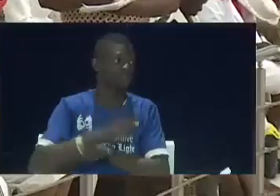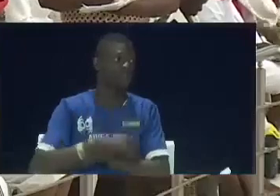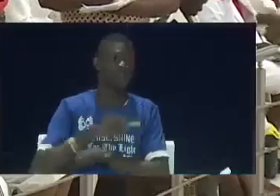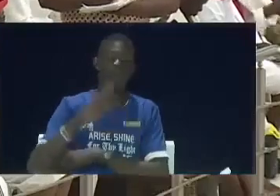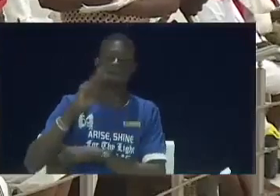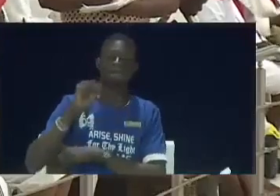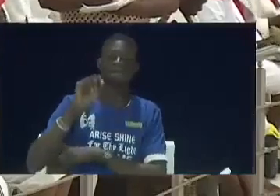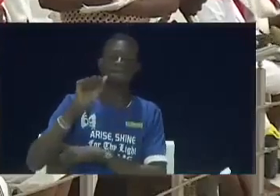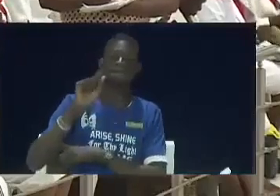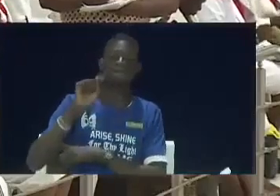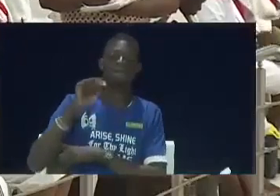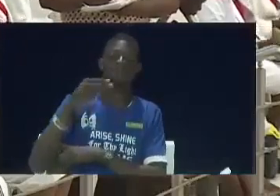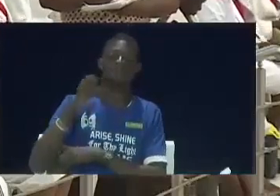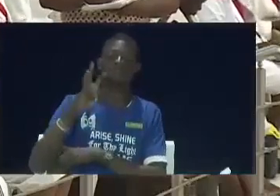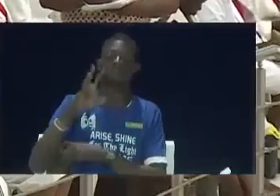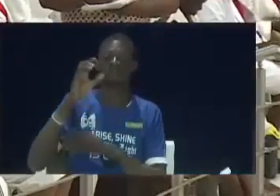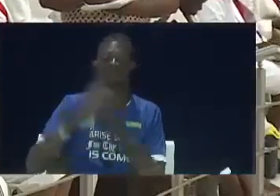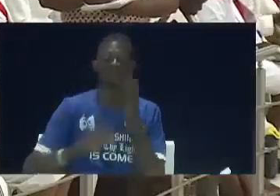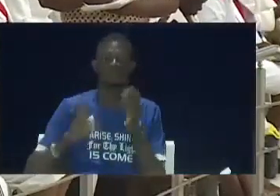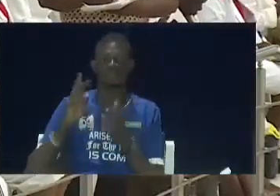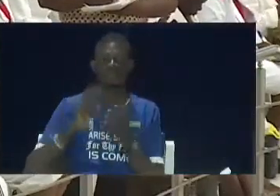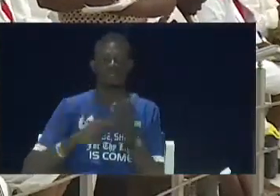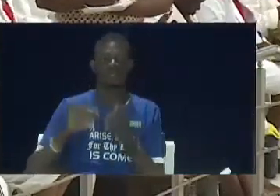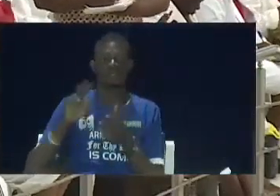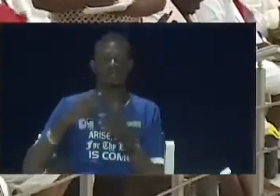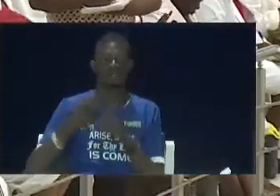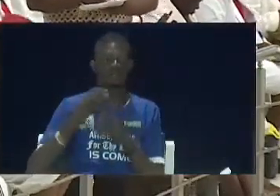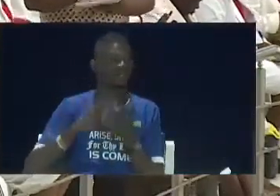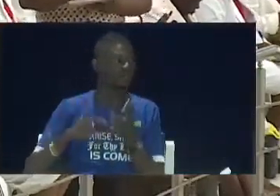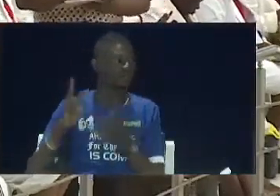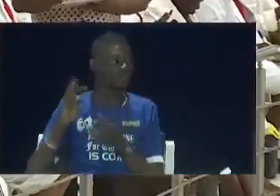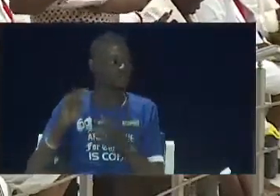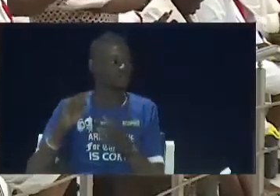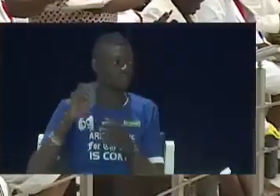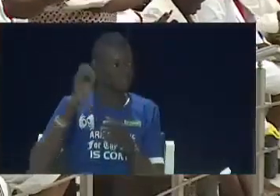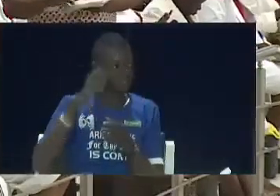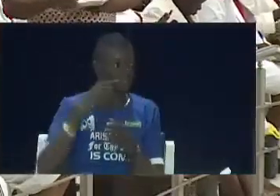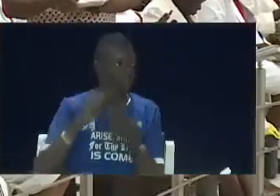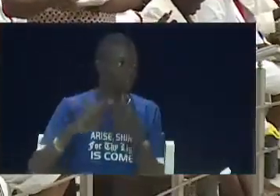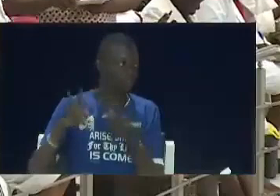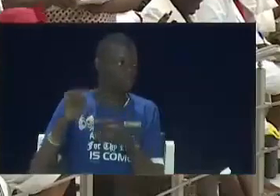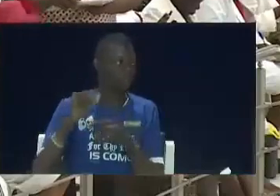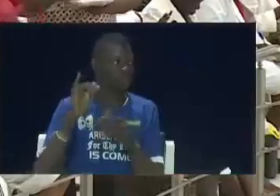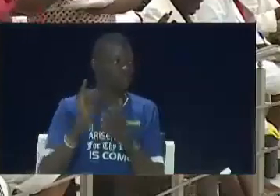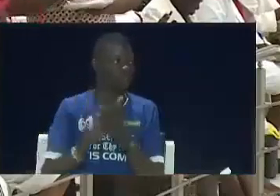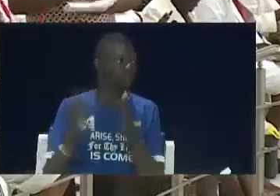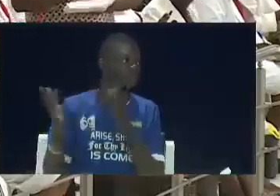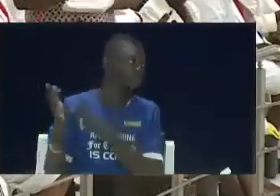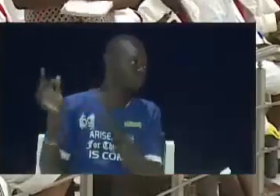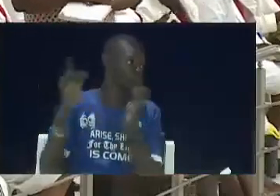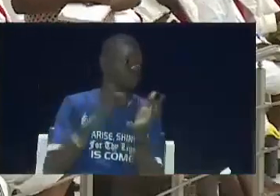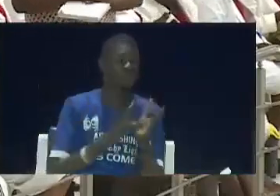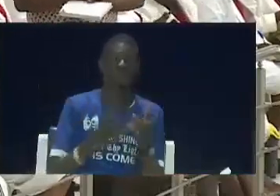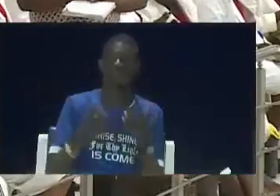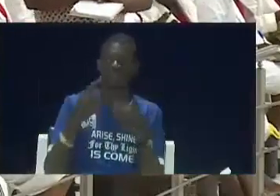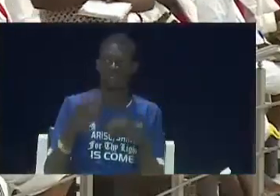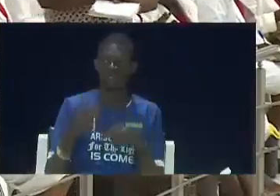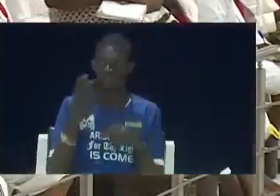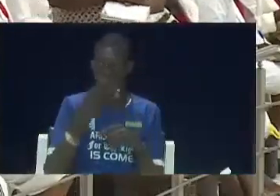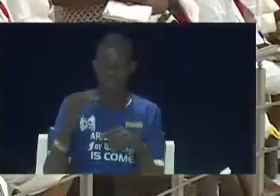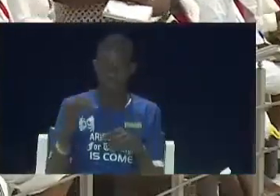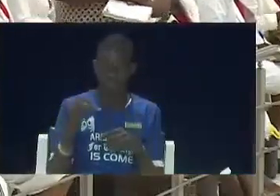chapter 16, I read from verse 15. He said unto them, that's Jesus speaking,